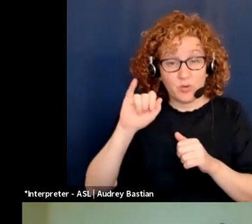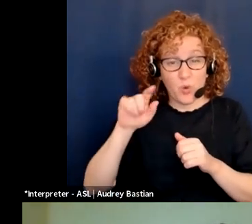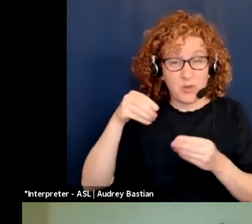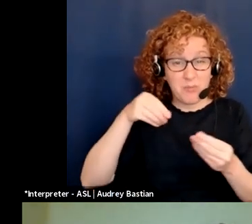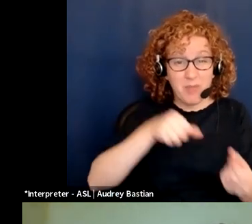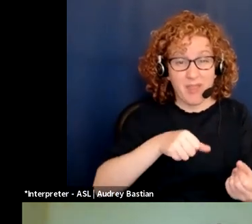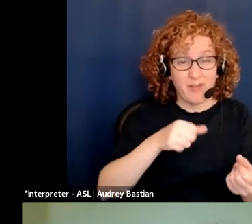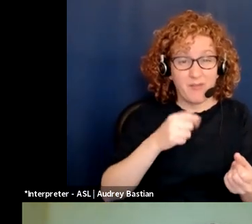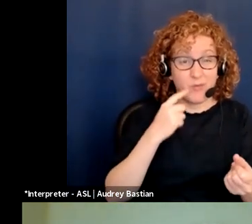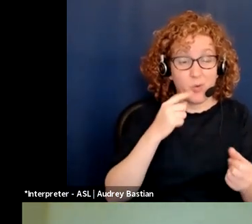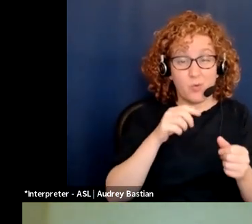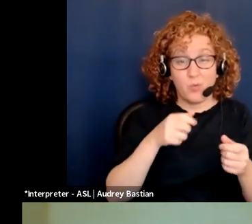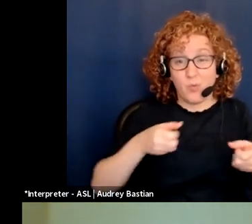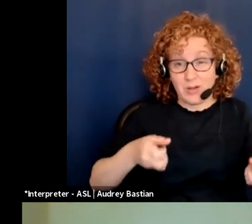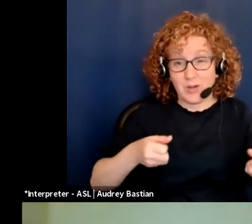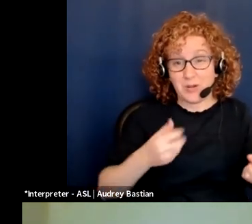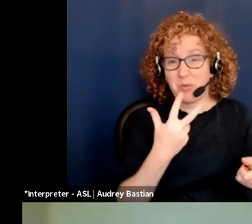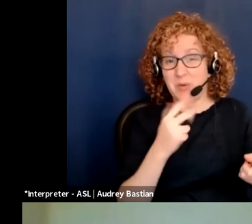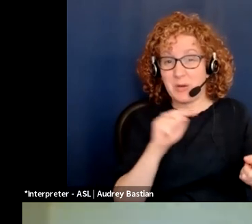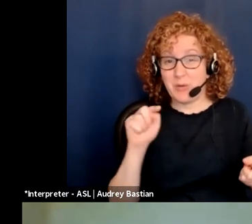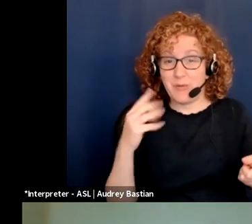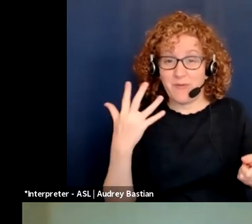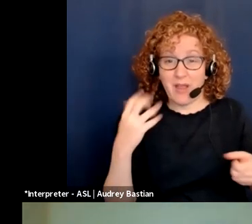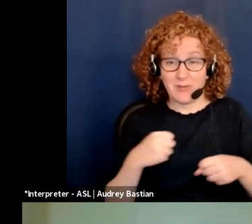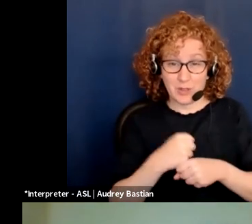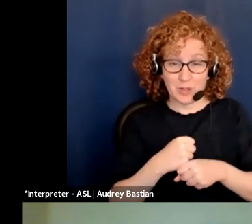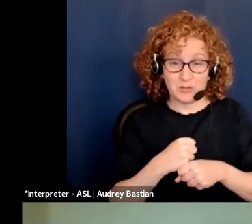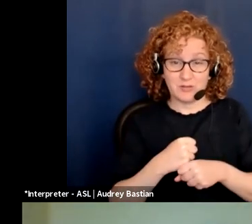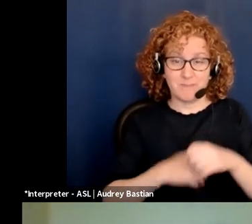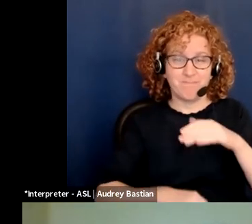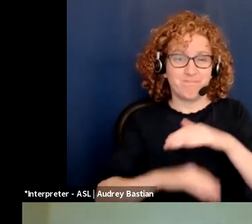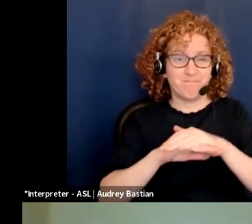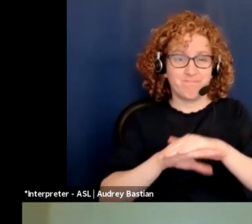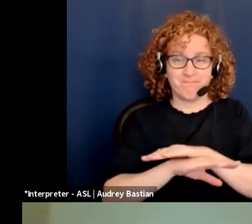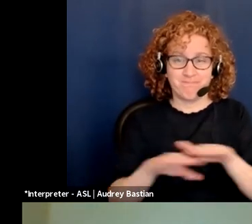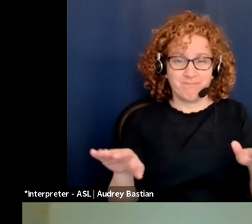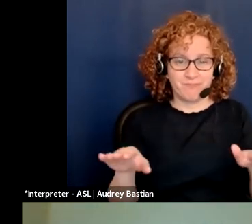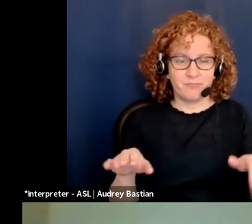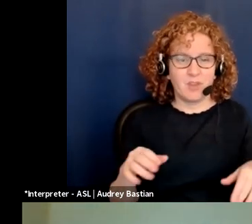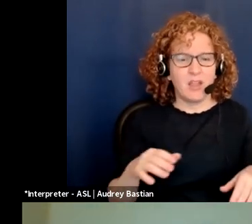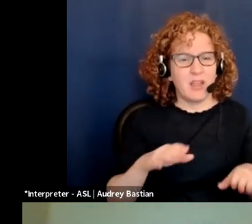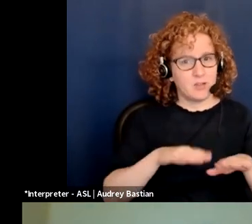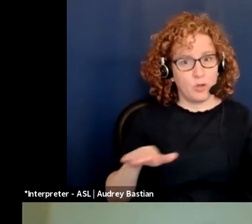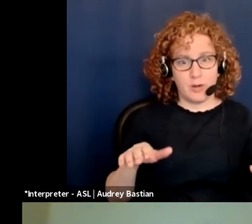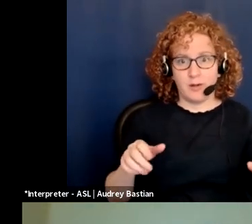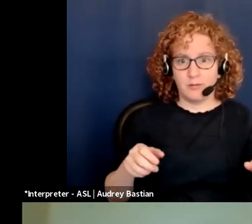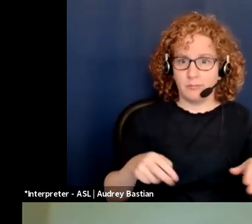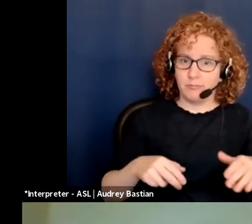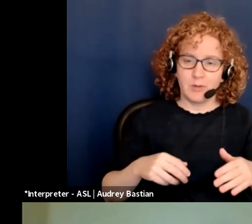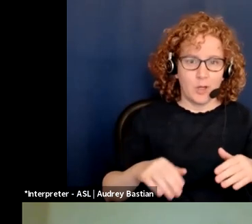every 3 or 5 years. And we all know children tend to grow up faster than that.